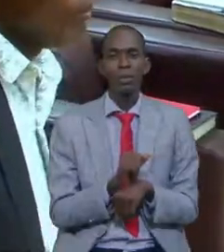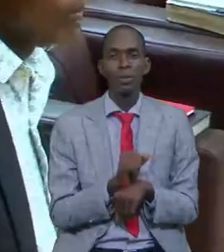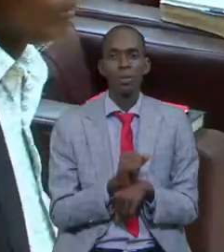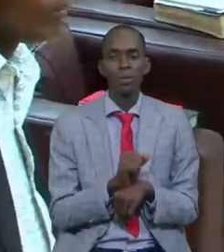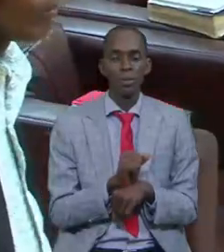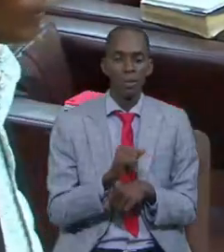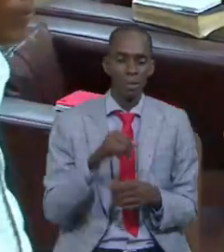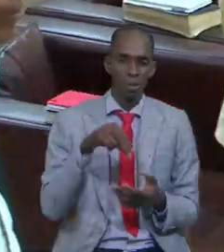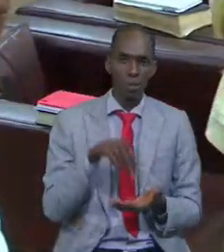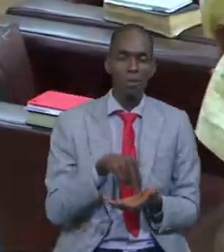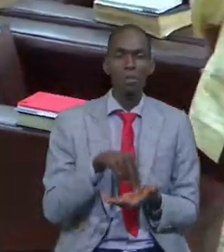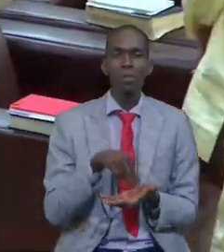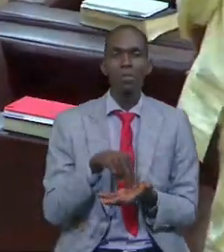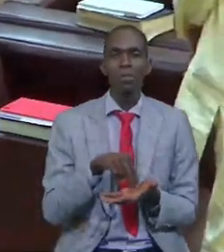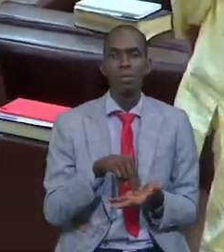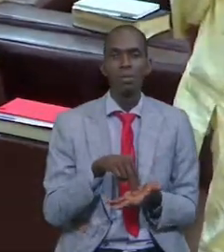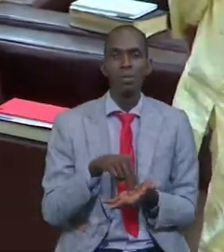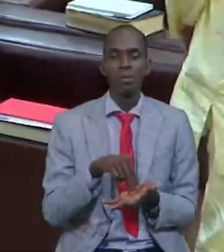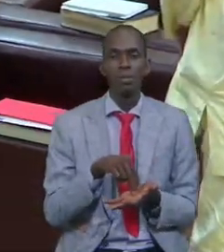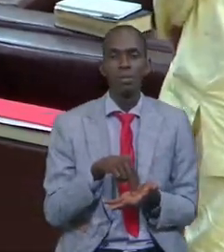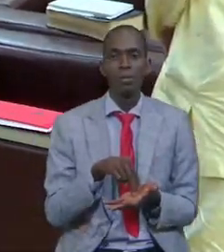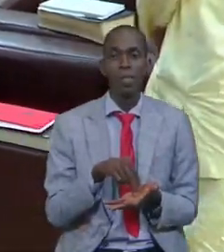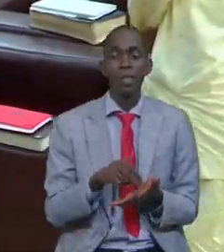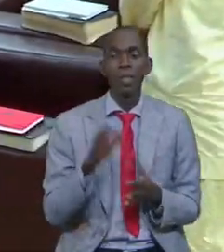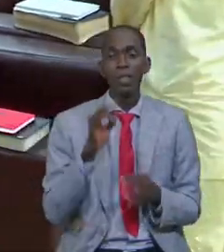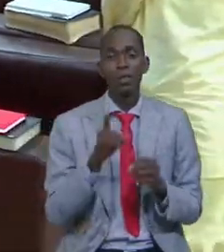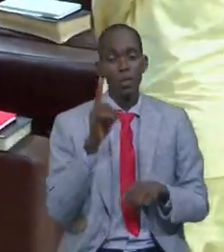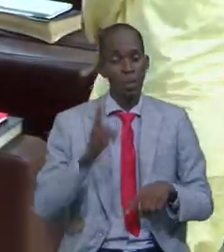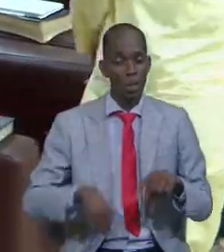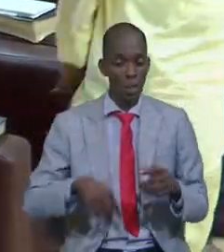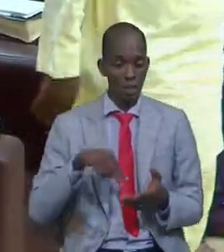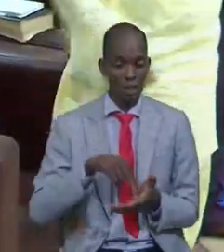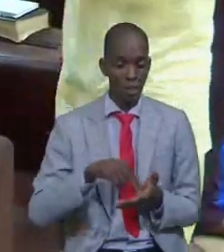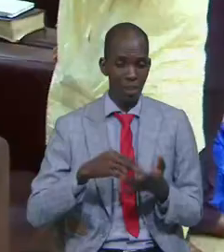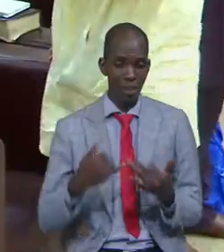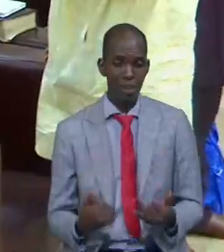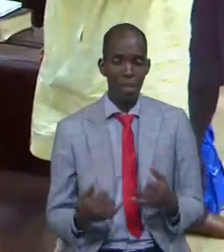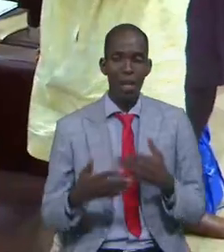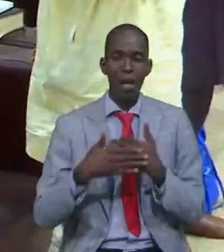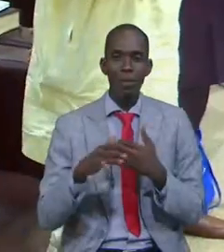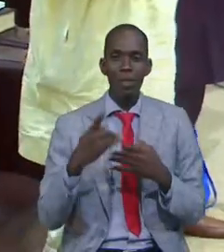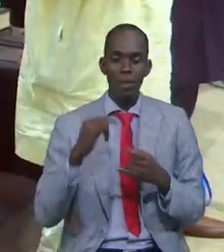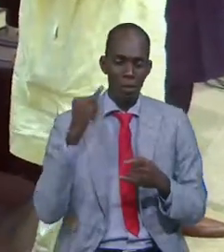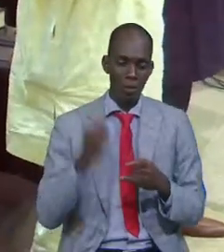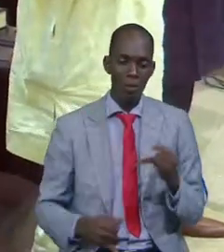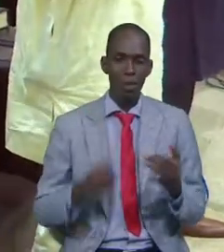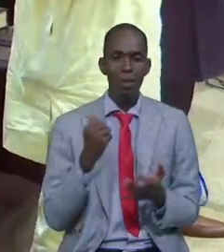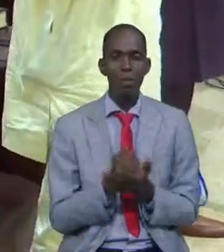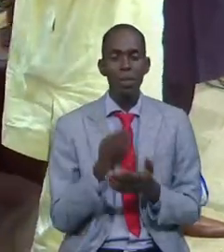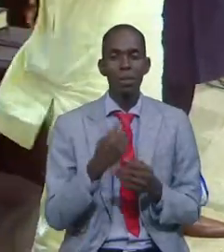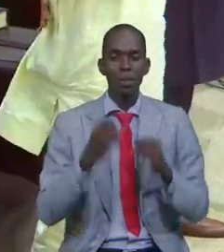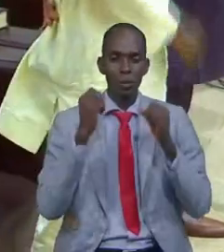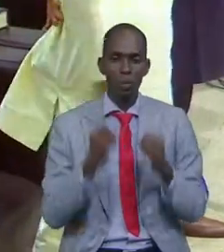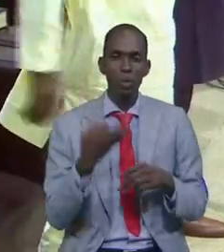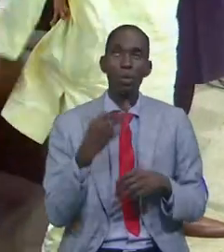up wherever you are. If you cannot stand up now, after the final amen, the power of God will touch